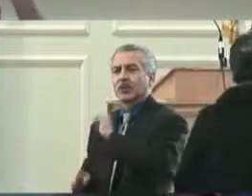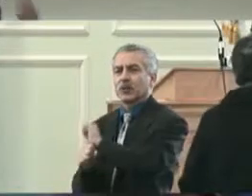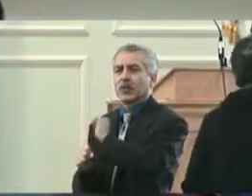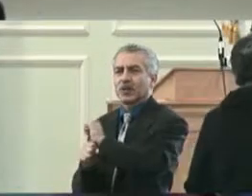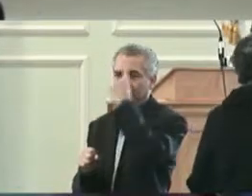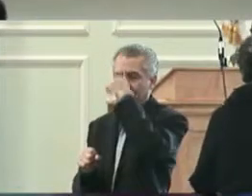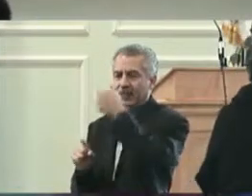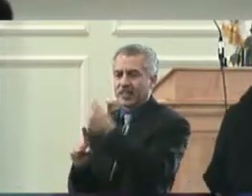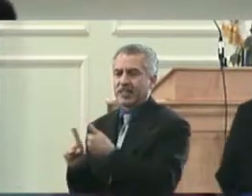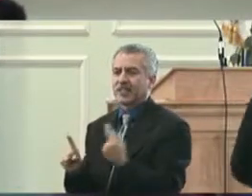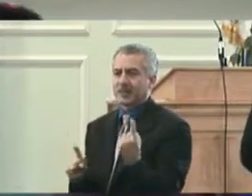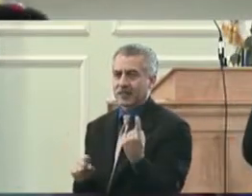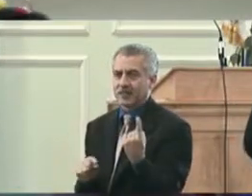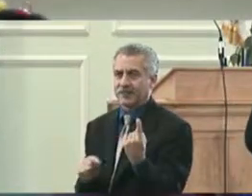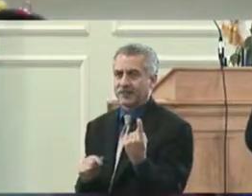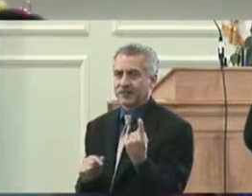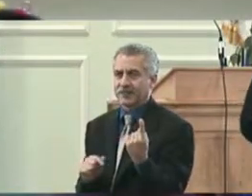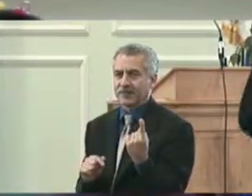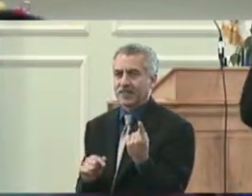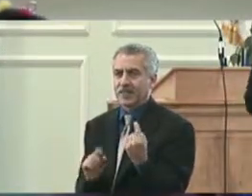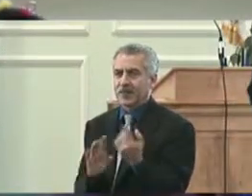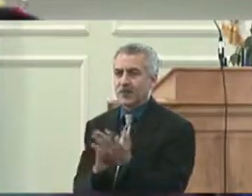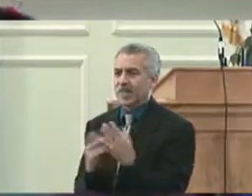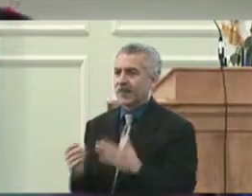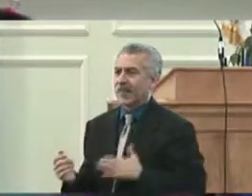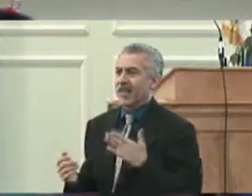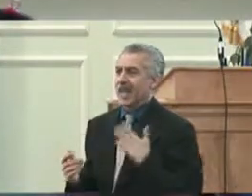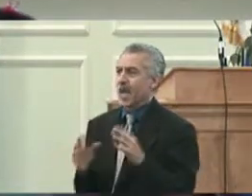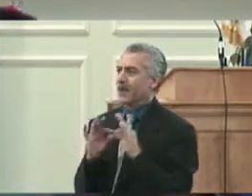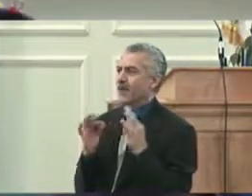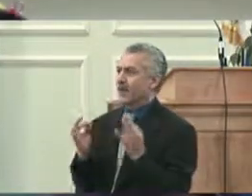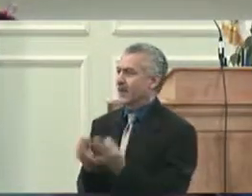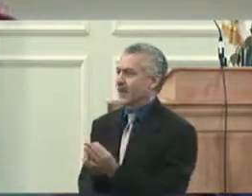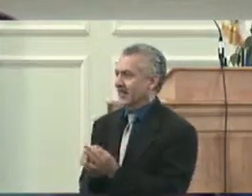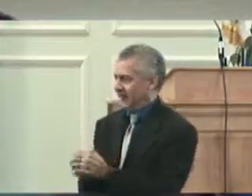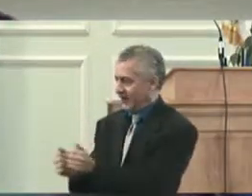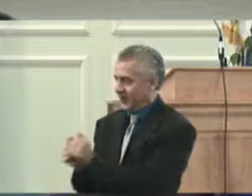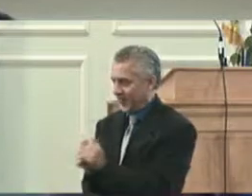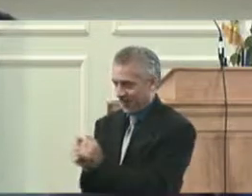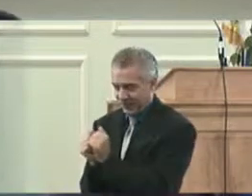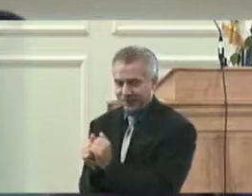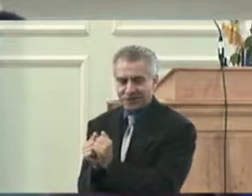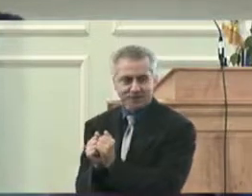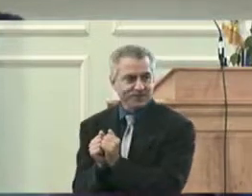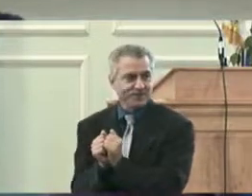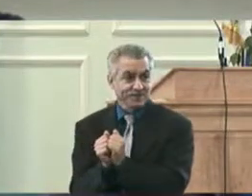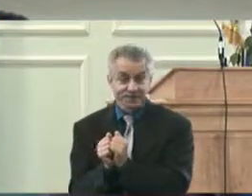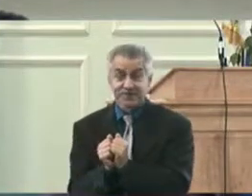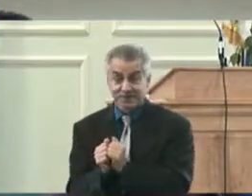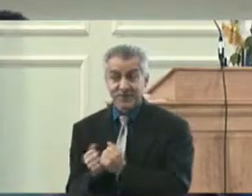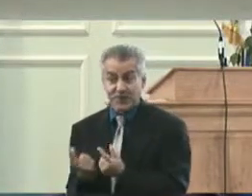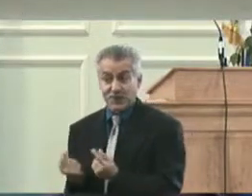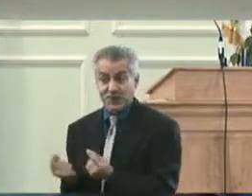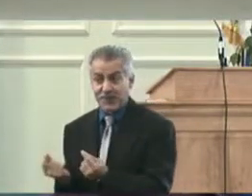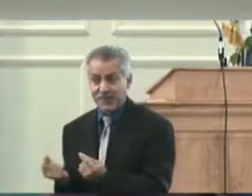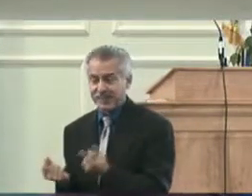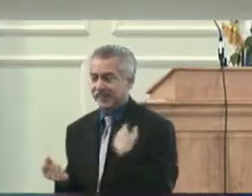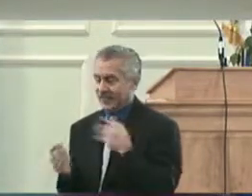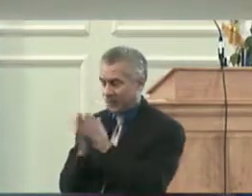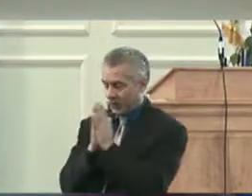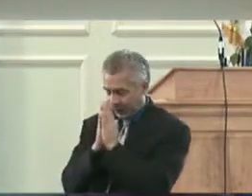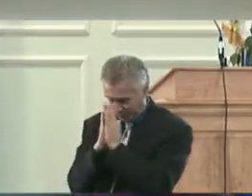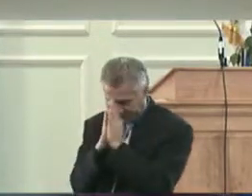other so we are a happy family and we can make it together to heaven with him. Can we do that? Let's have a word of